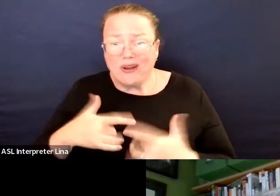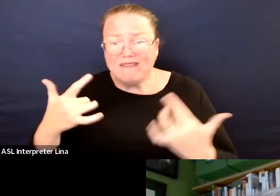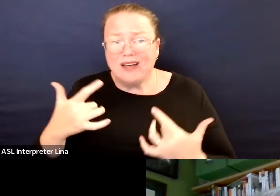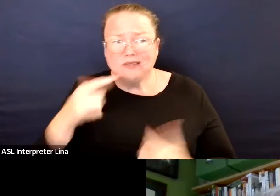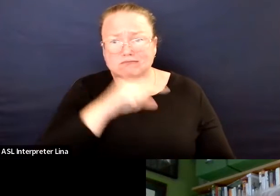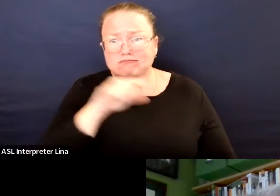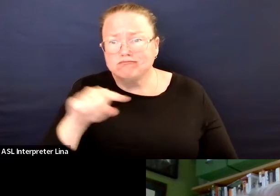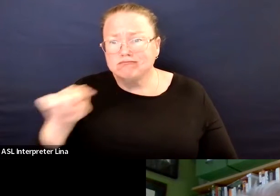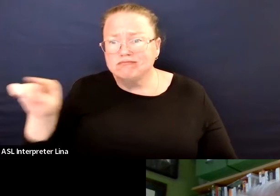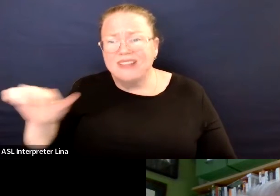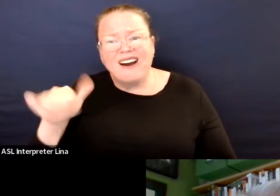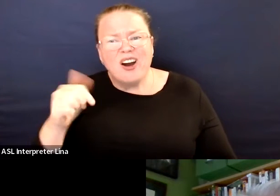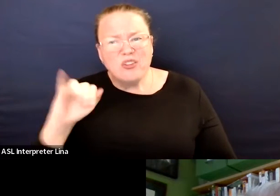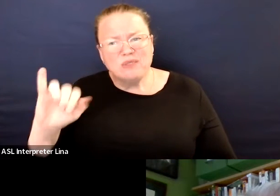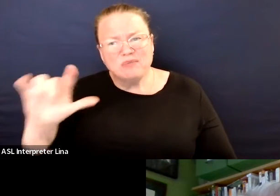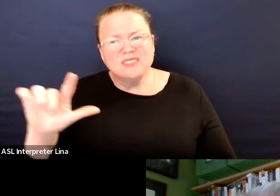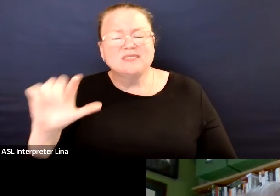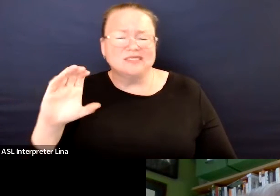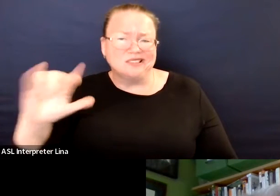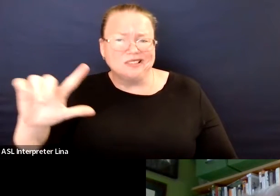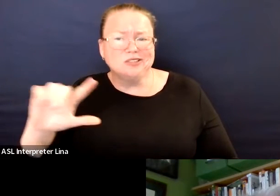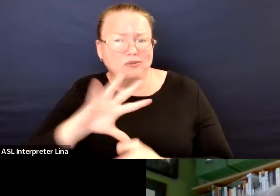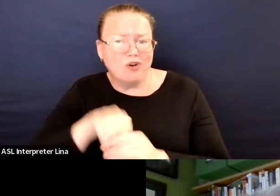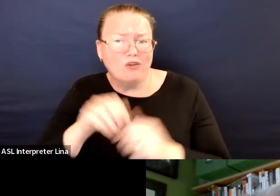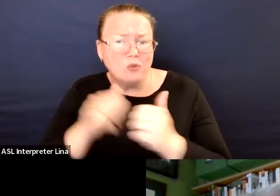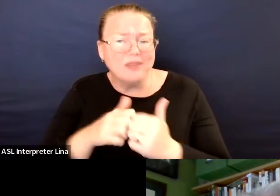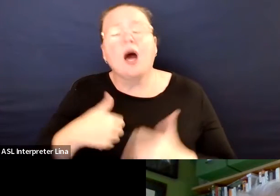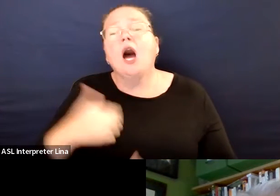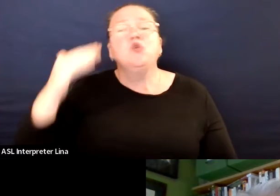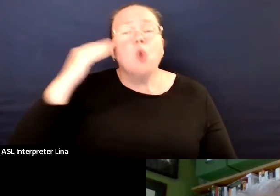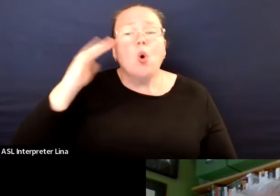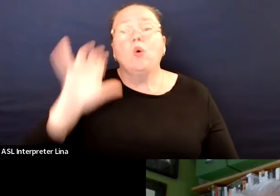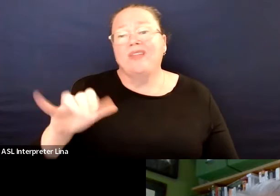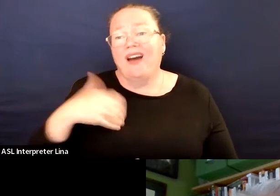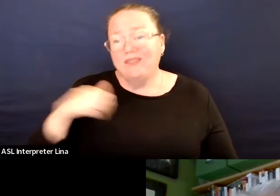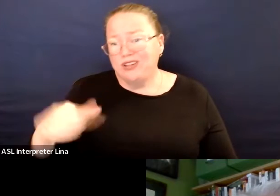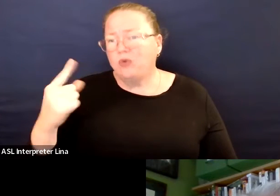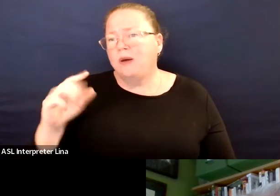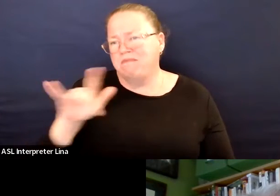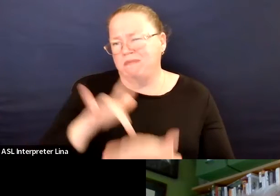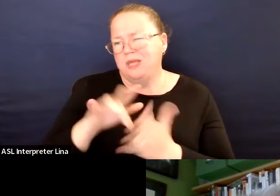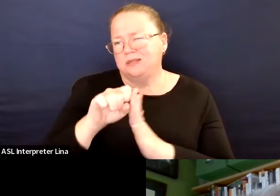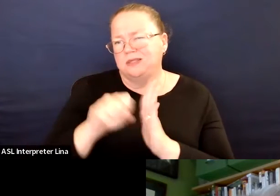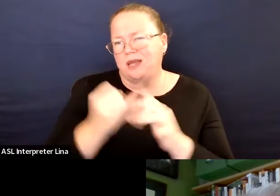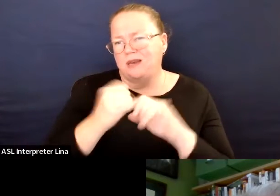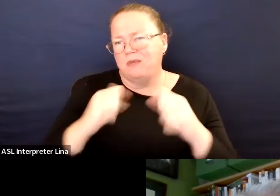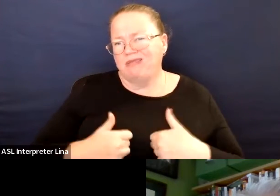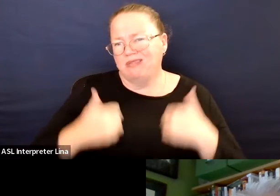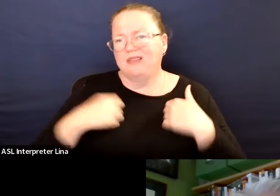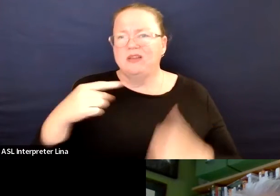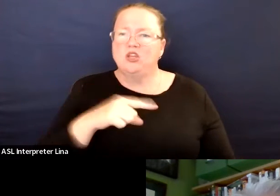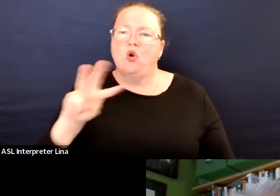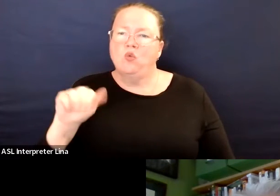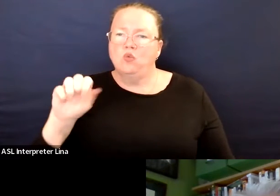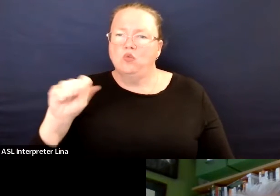that other independent living centers are involved in. I know we have another one, Mid-State Independent Living, that's over in Wausau.